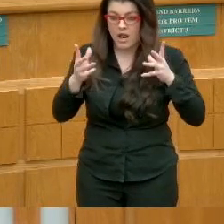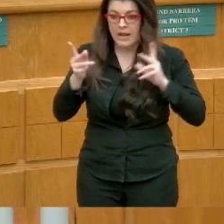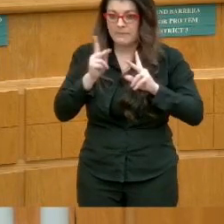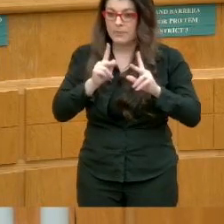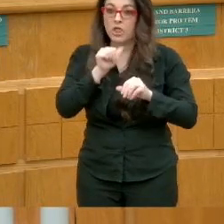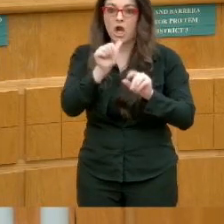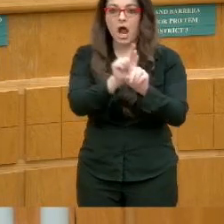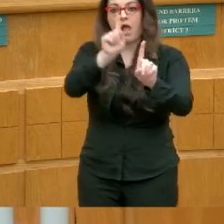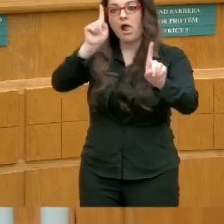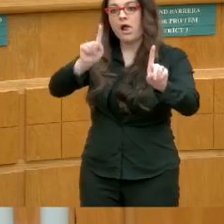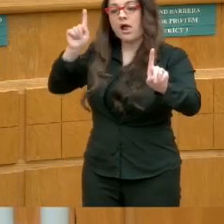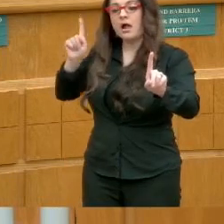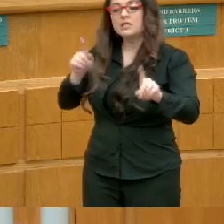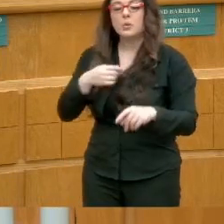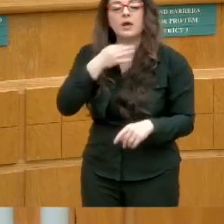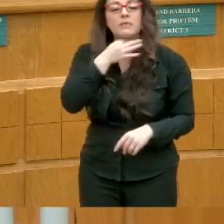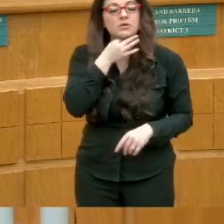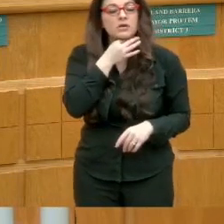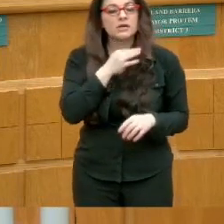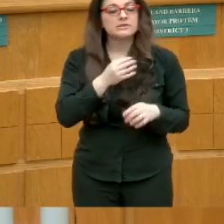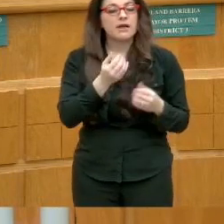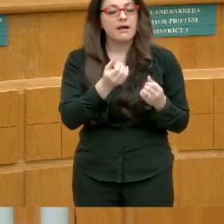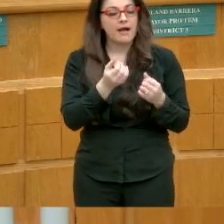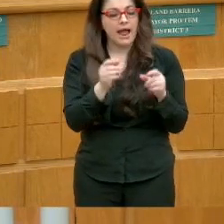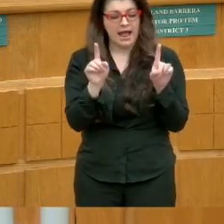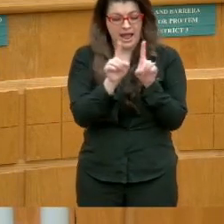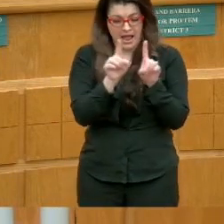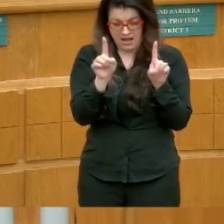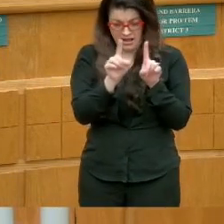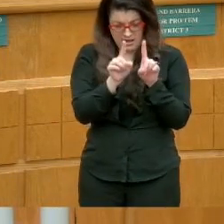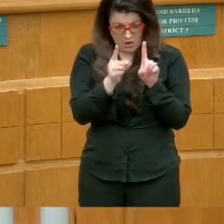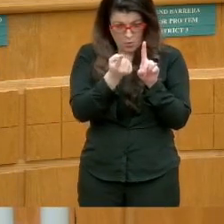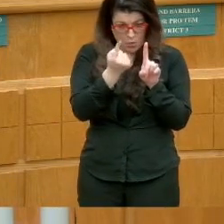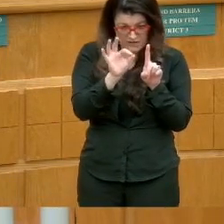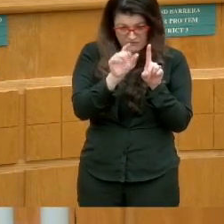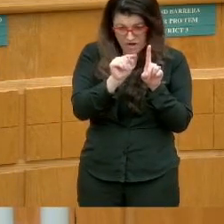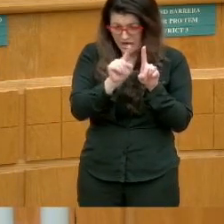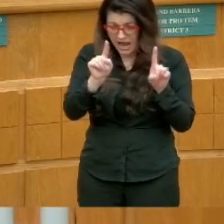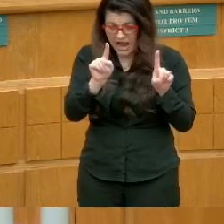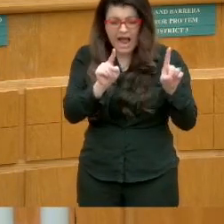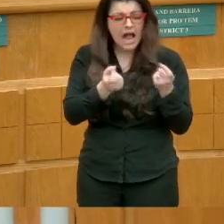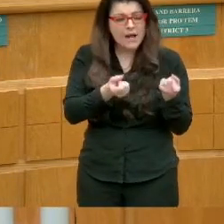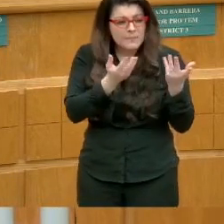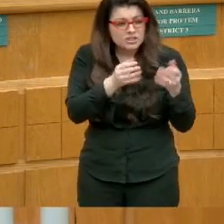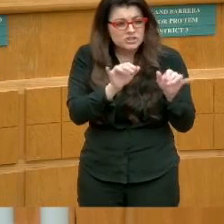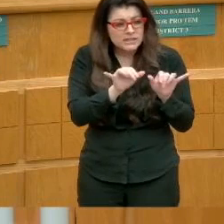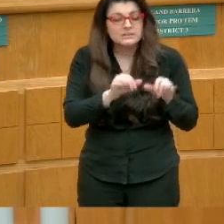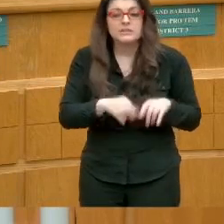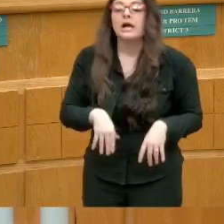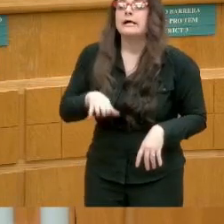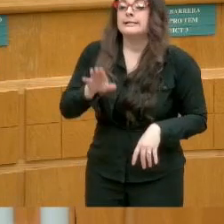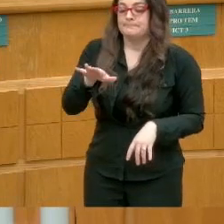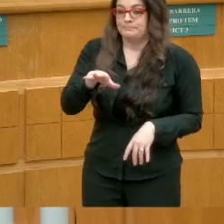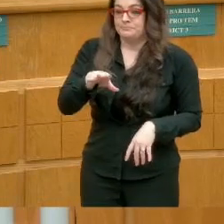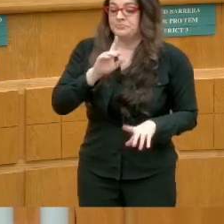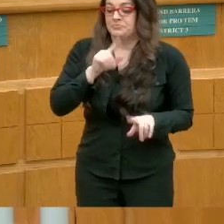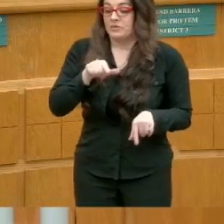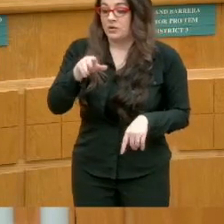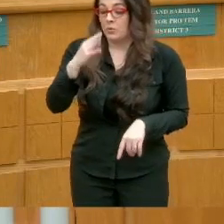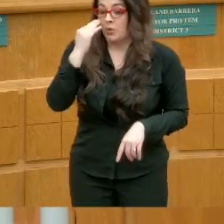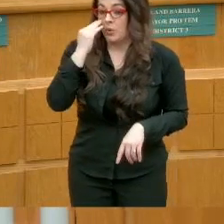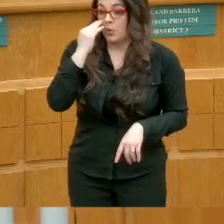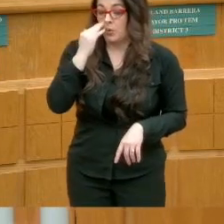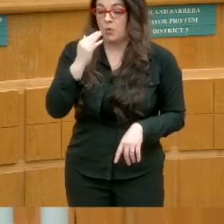You know, they don't seem like they're that close at this time. So there is a distance between them. So, and one of them, a really